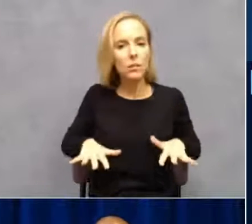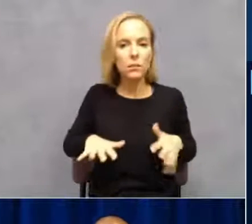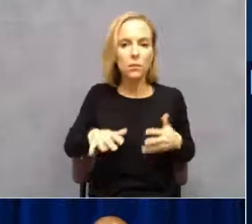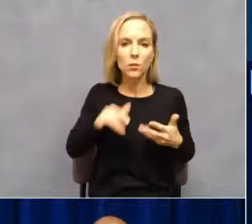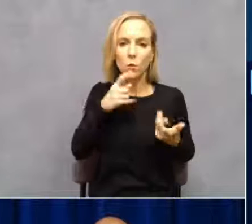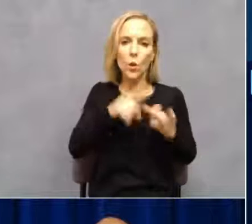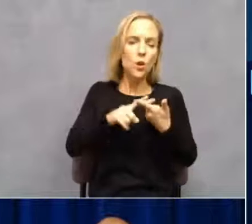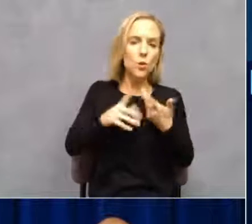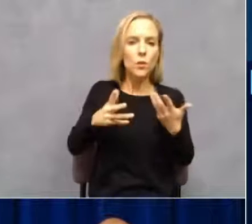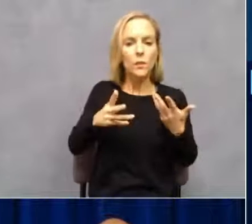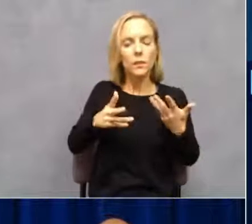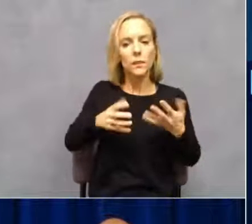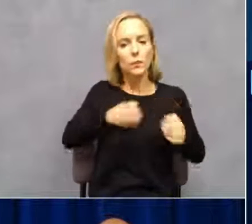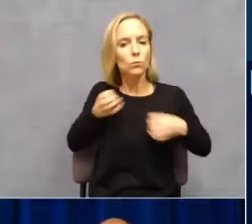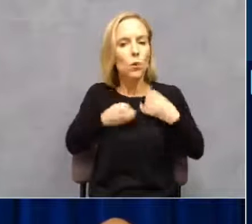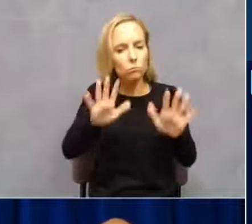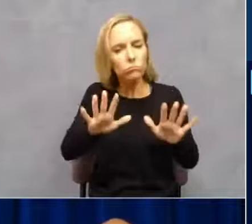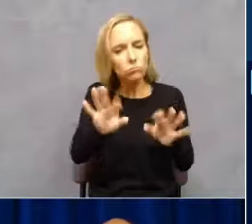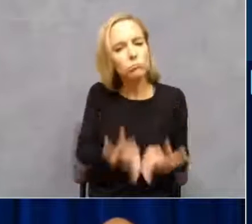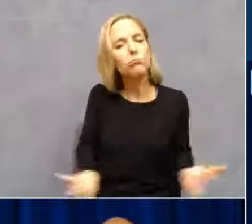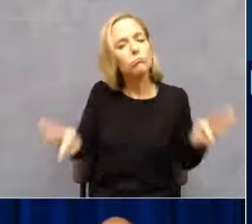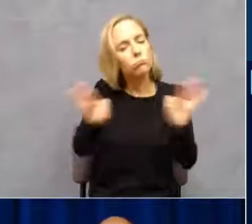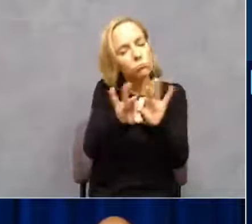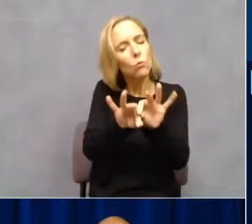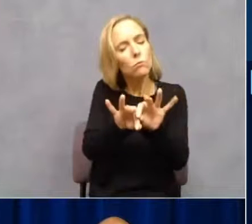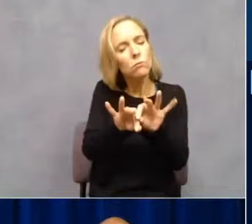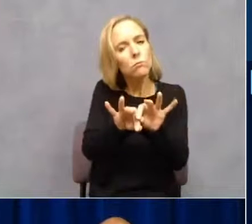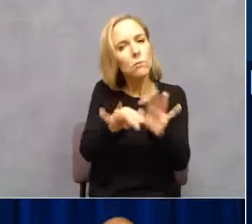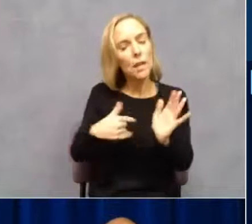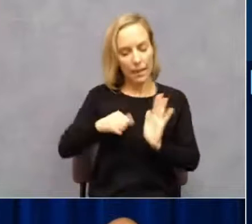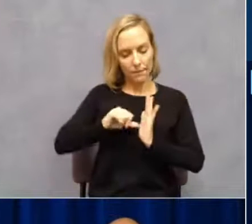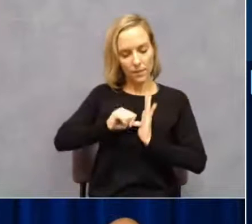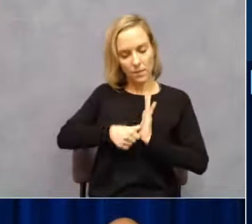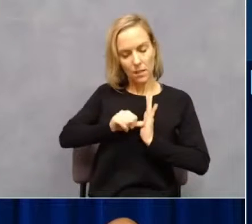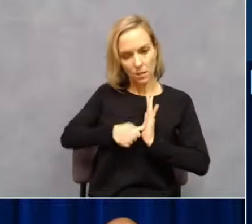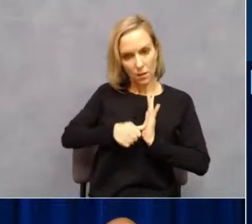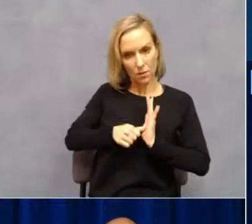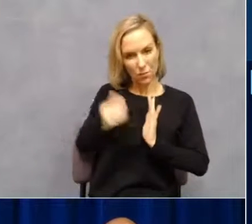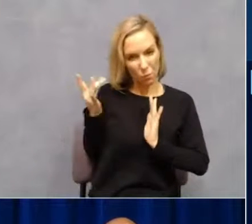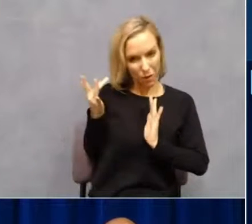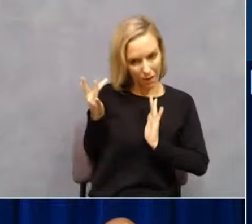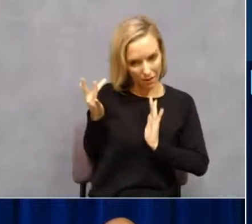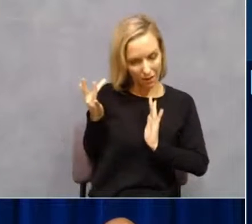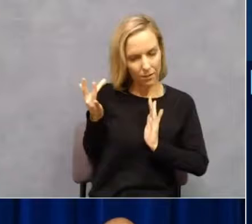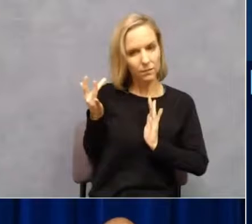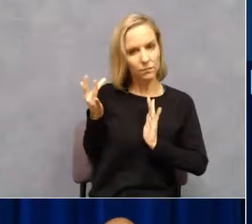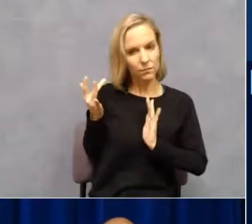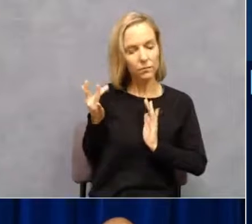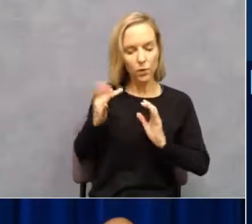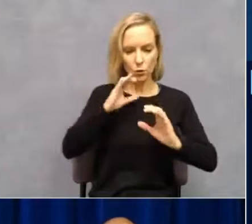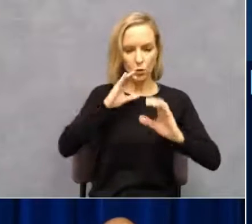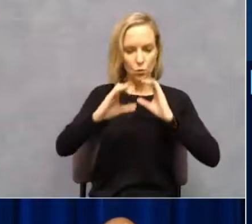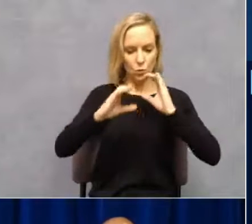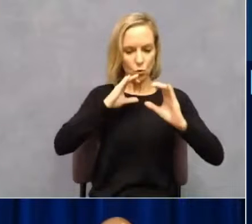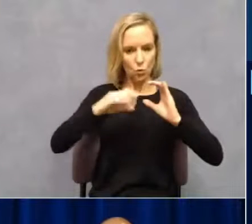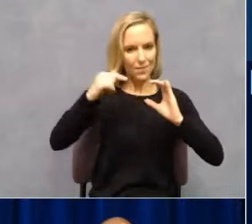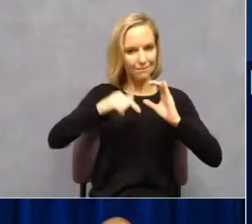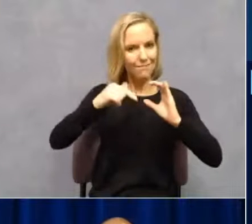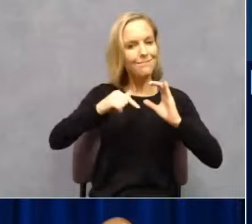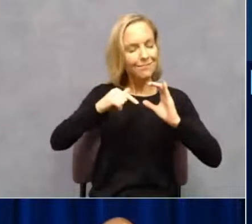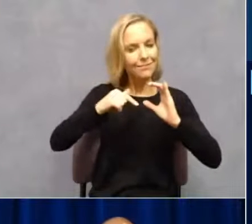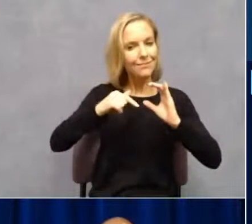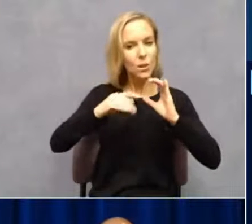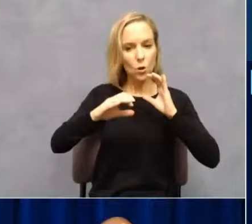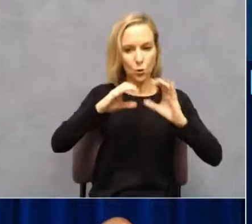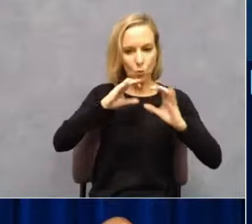these things are important. And again, I emphasize these things because communication is what we say, but it's also what you